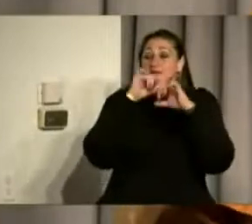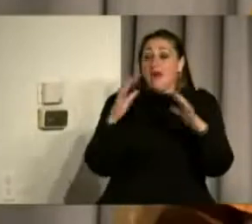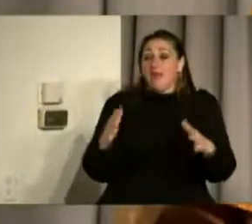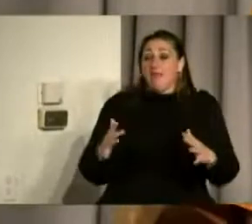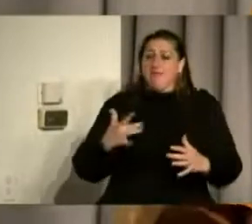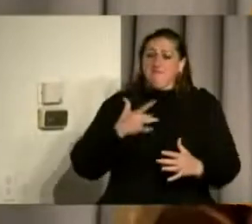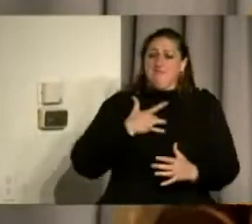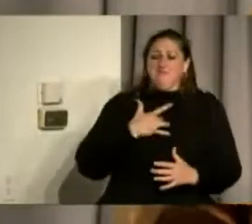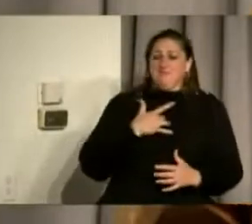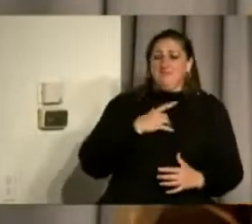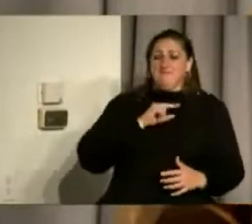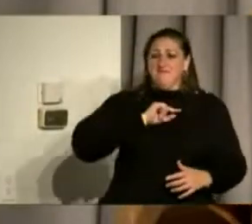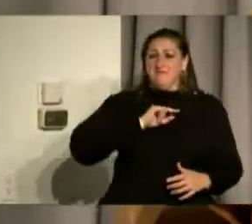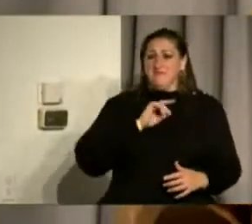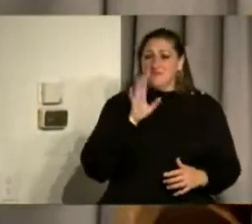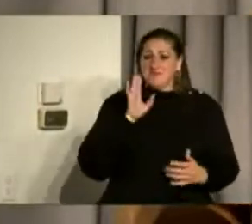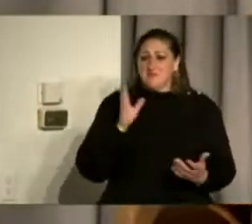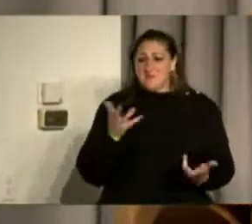bad.